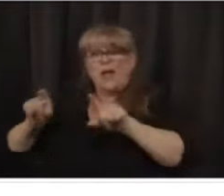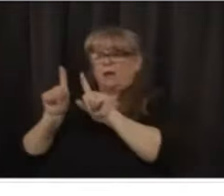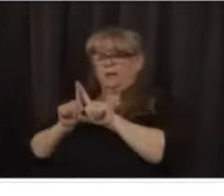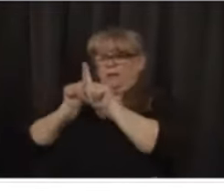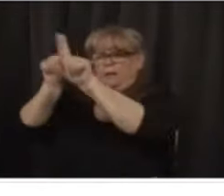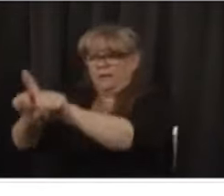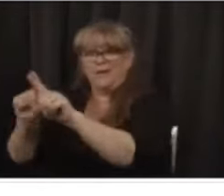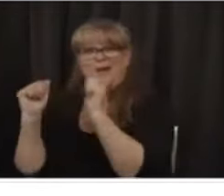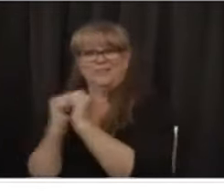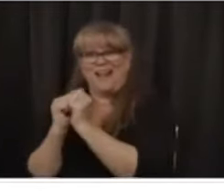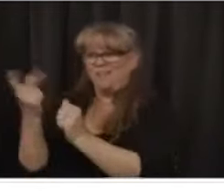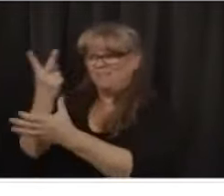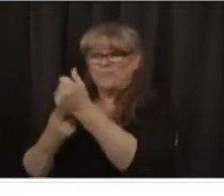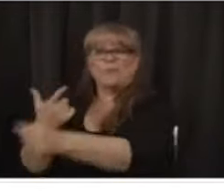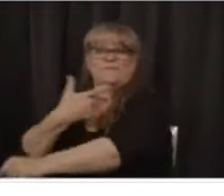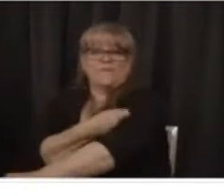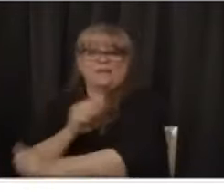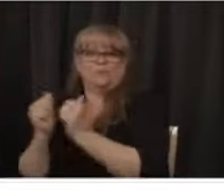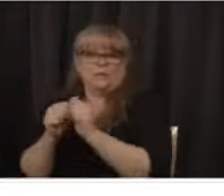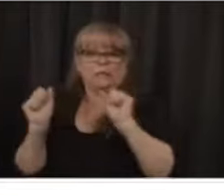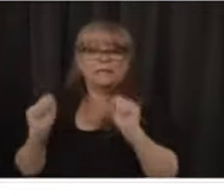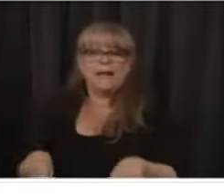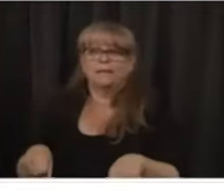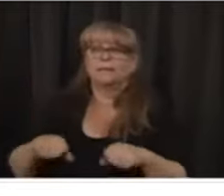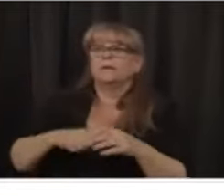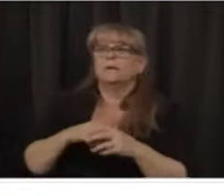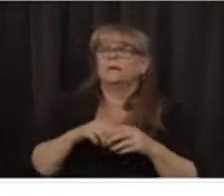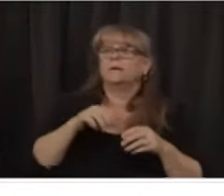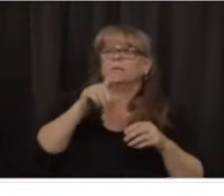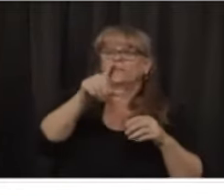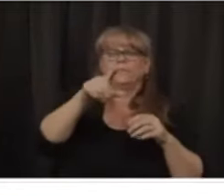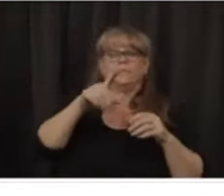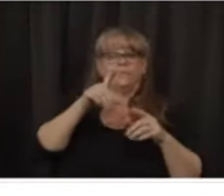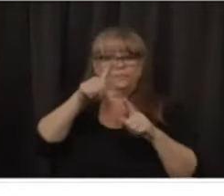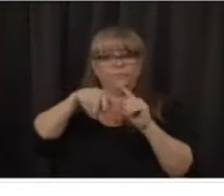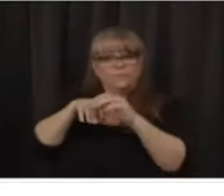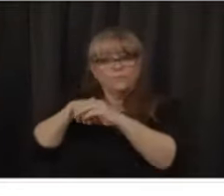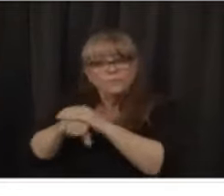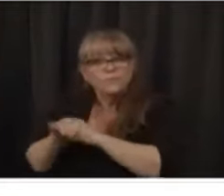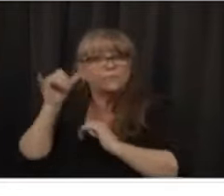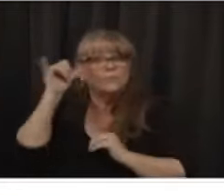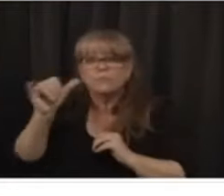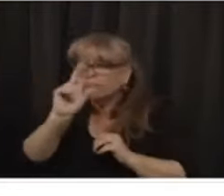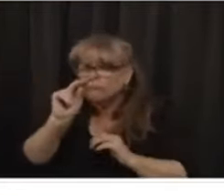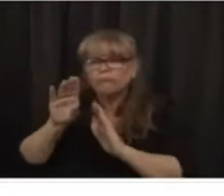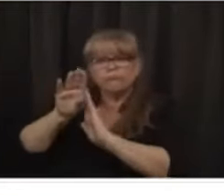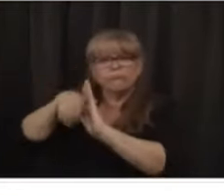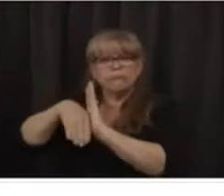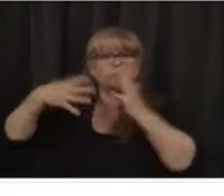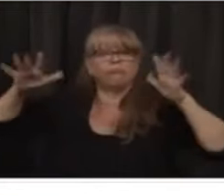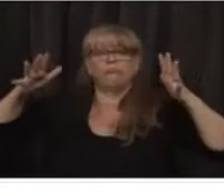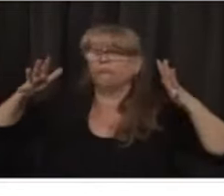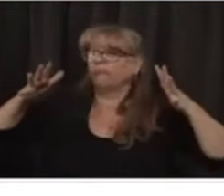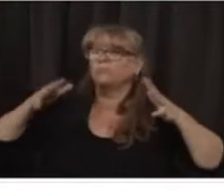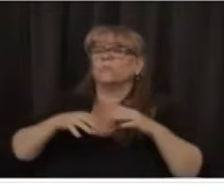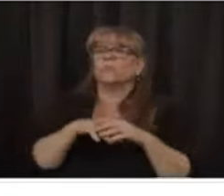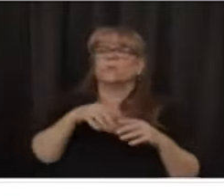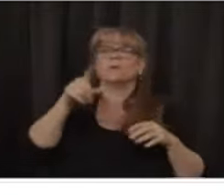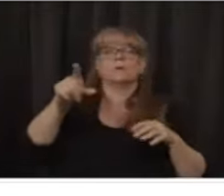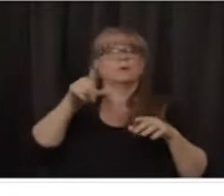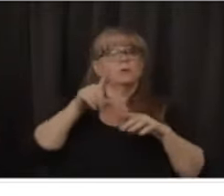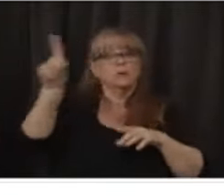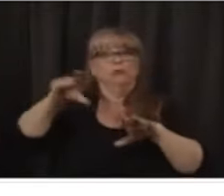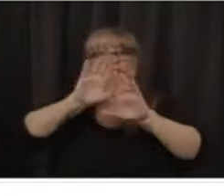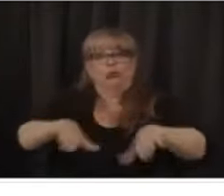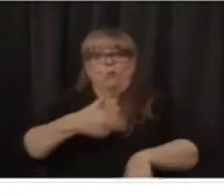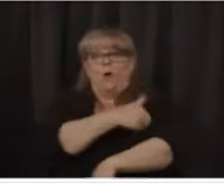30 minutes. And so we're hopeful that adding Children's Colorado to the rapidly expanding list of providers helps give some